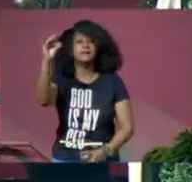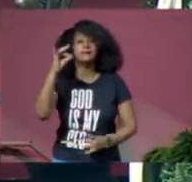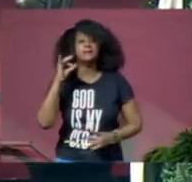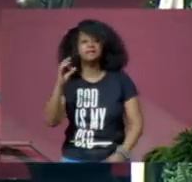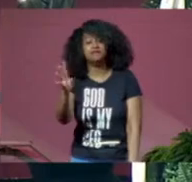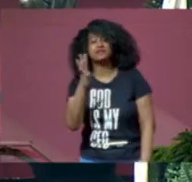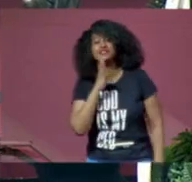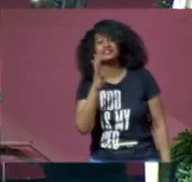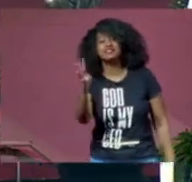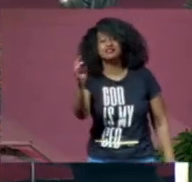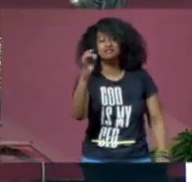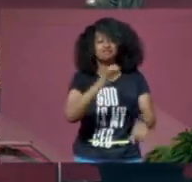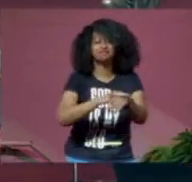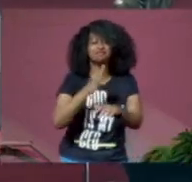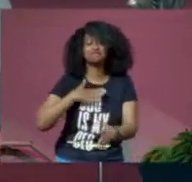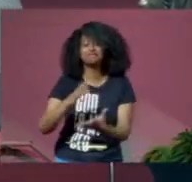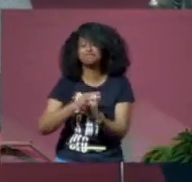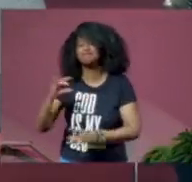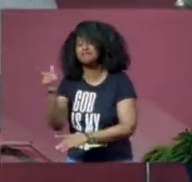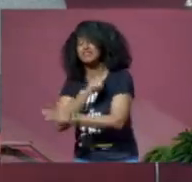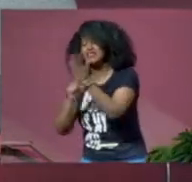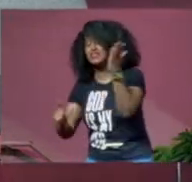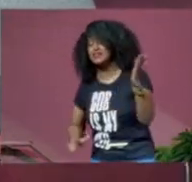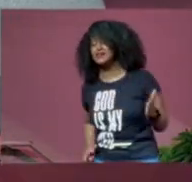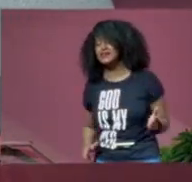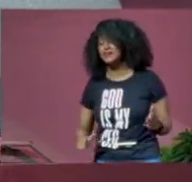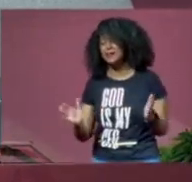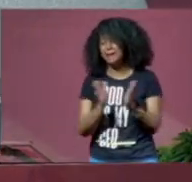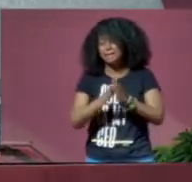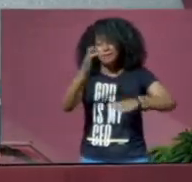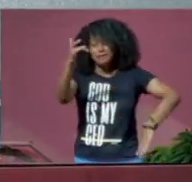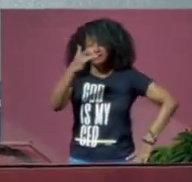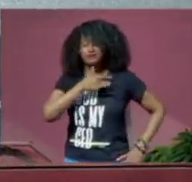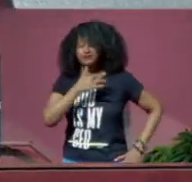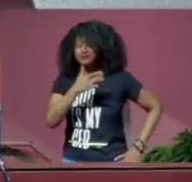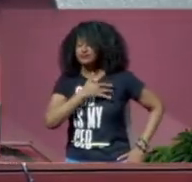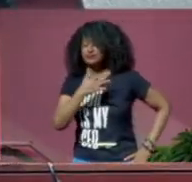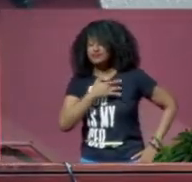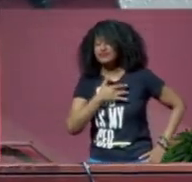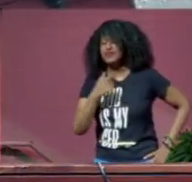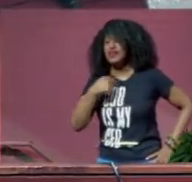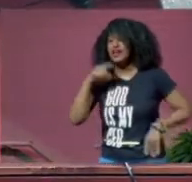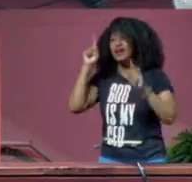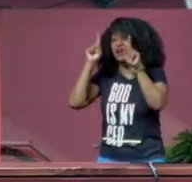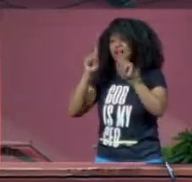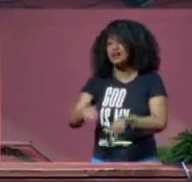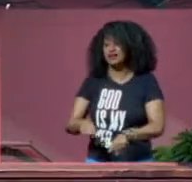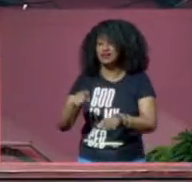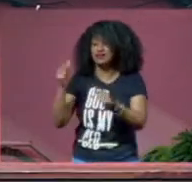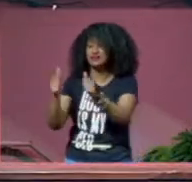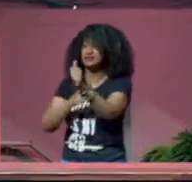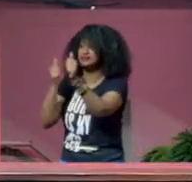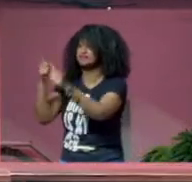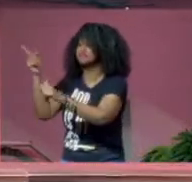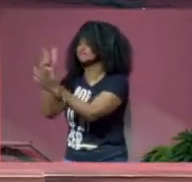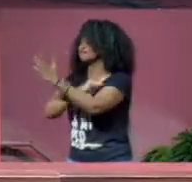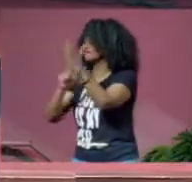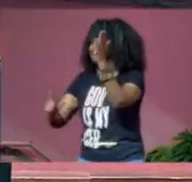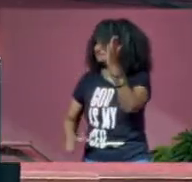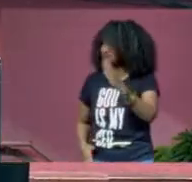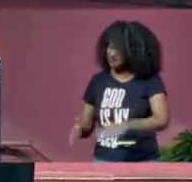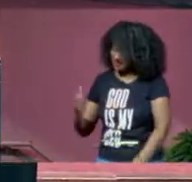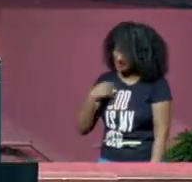speaks to me with my whole heart, I'll agree. And my